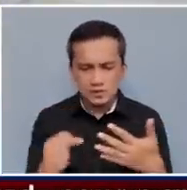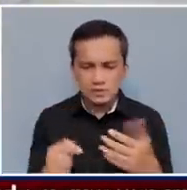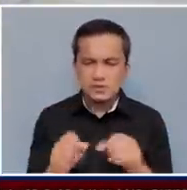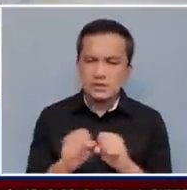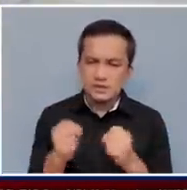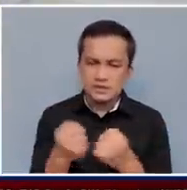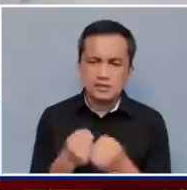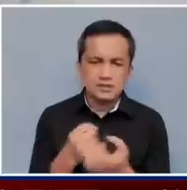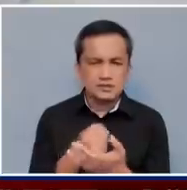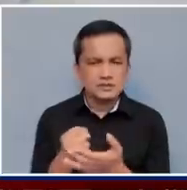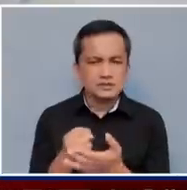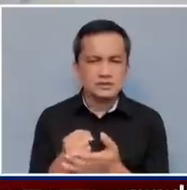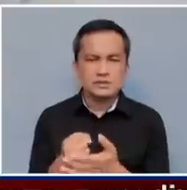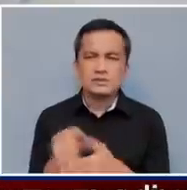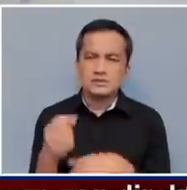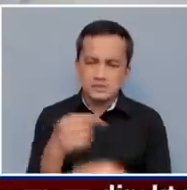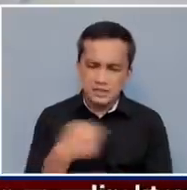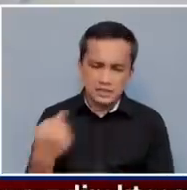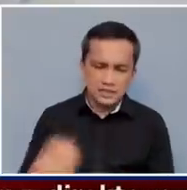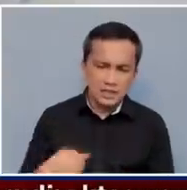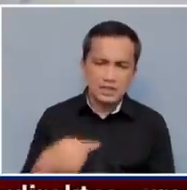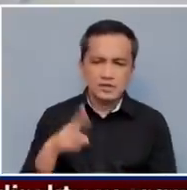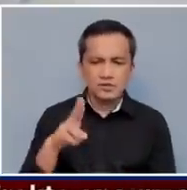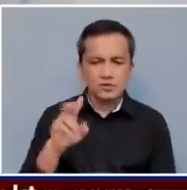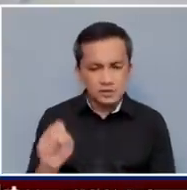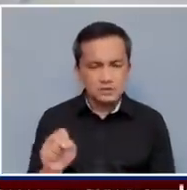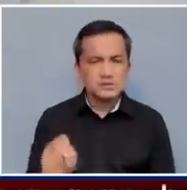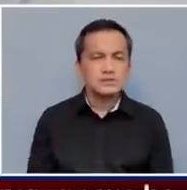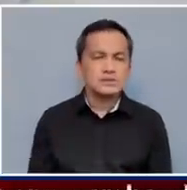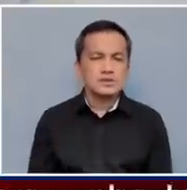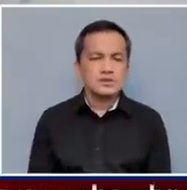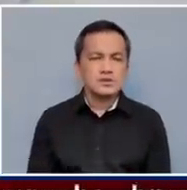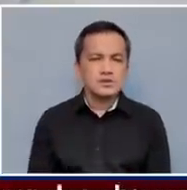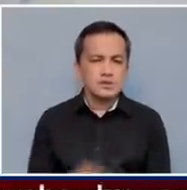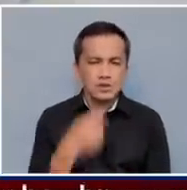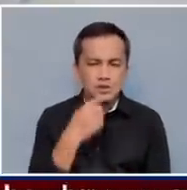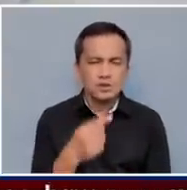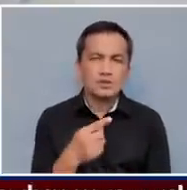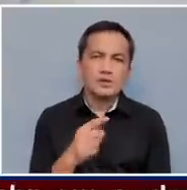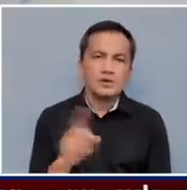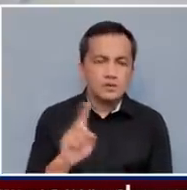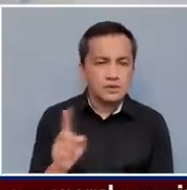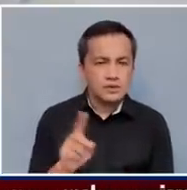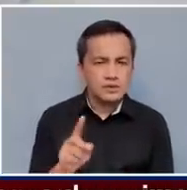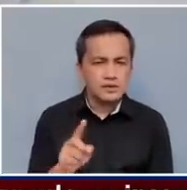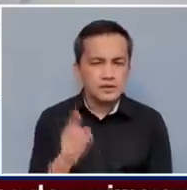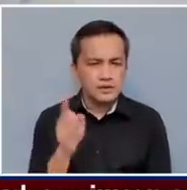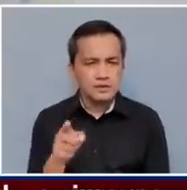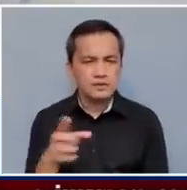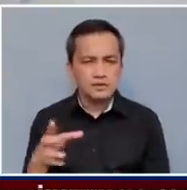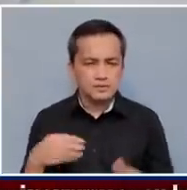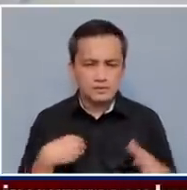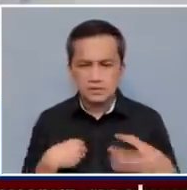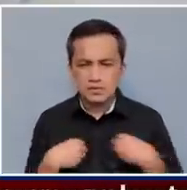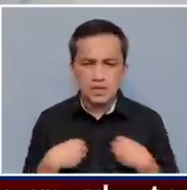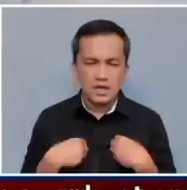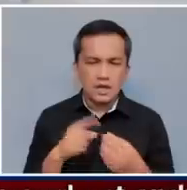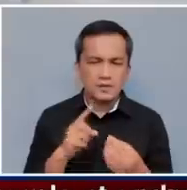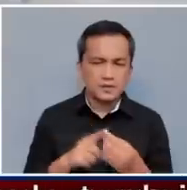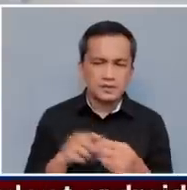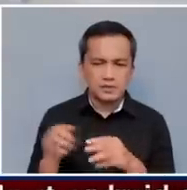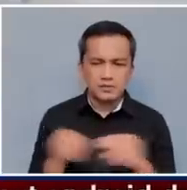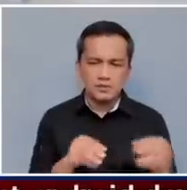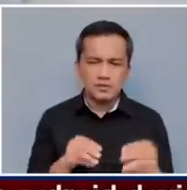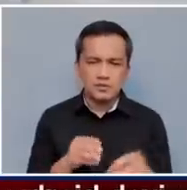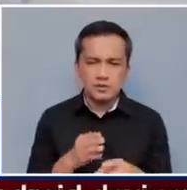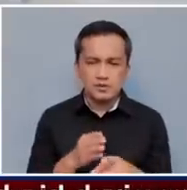major powers, China, US, and what role we shall take in regard to the move towards a